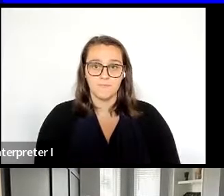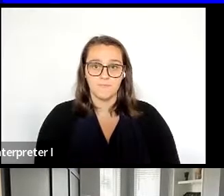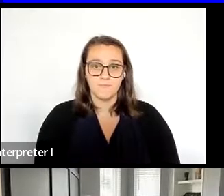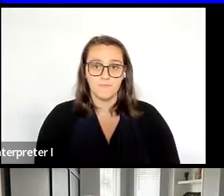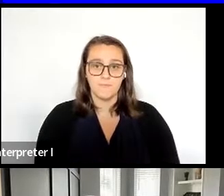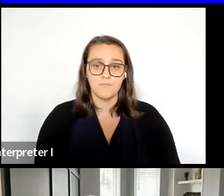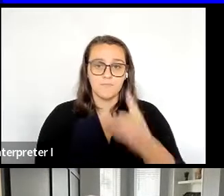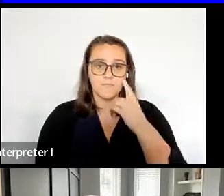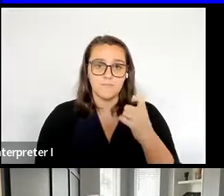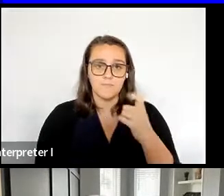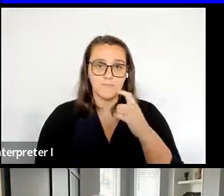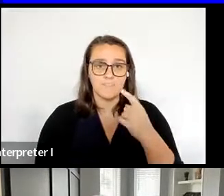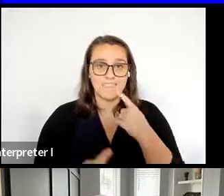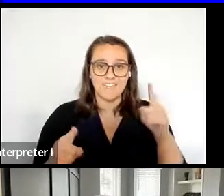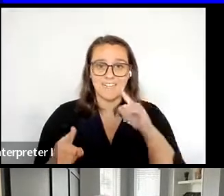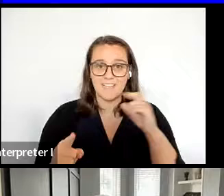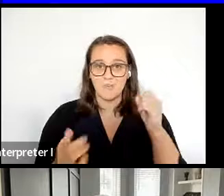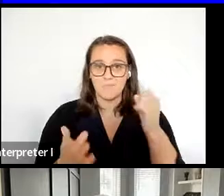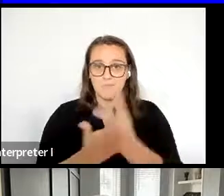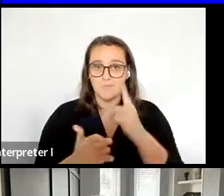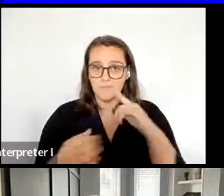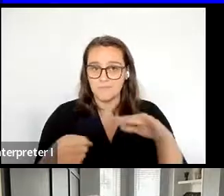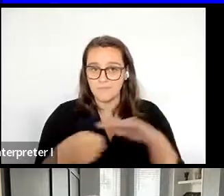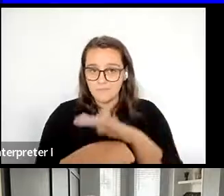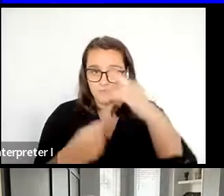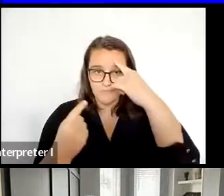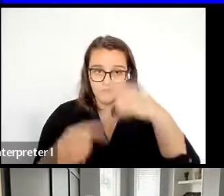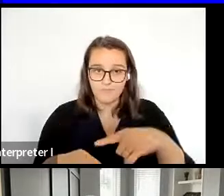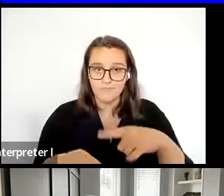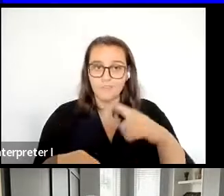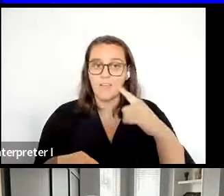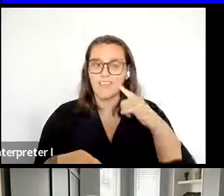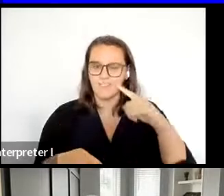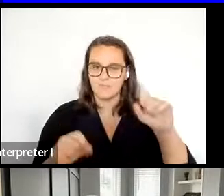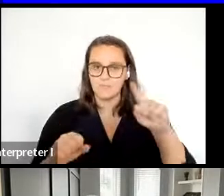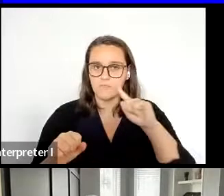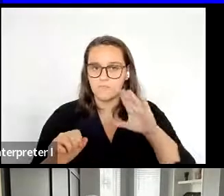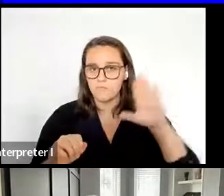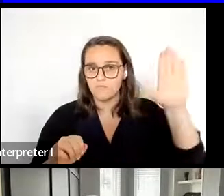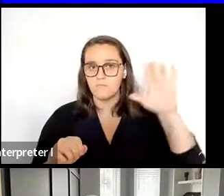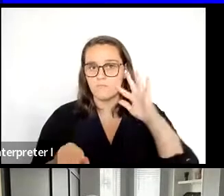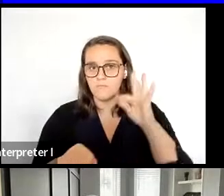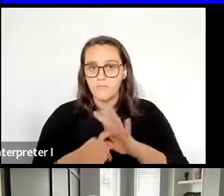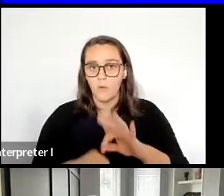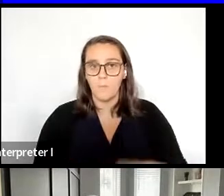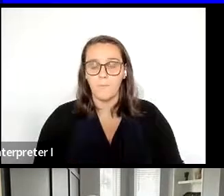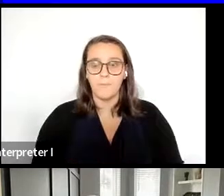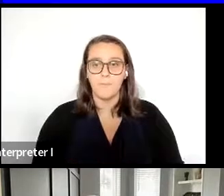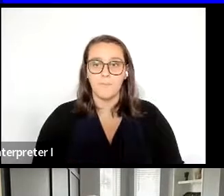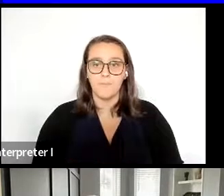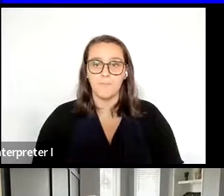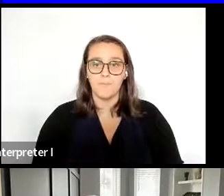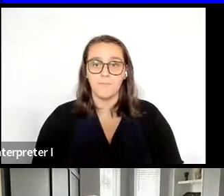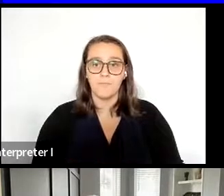Since the declaration was approved unanimously, I think we can dispose of this by a voice vote. On the Battery Stewardship Program